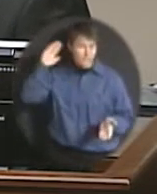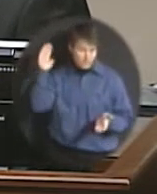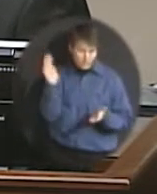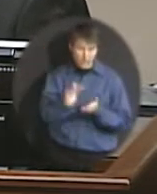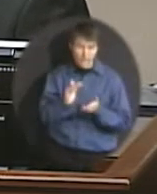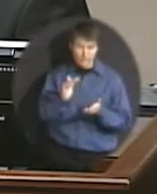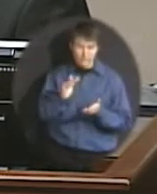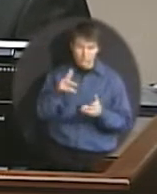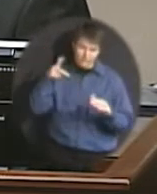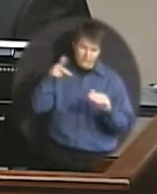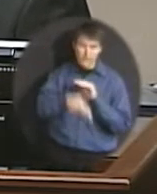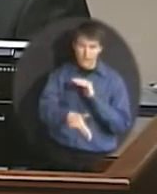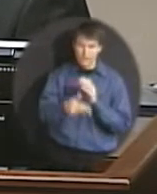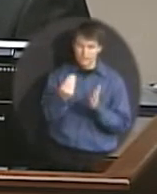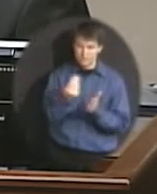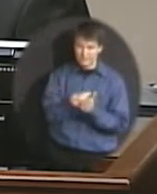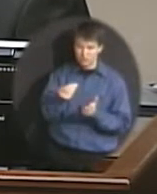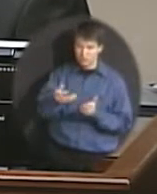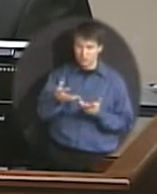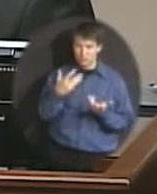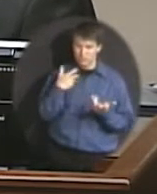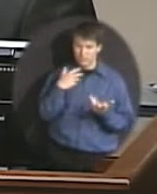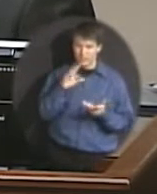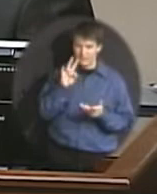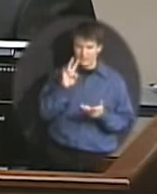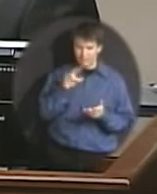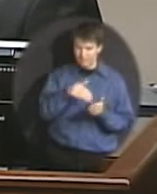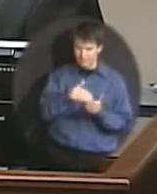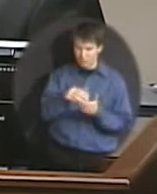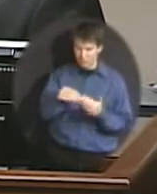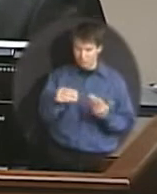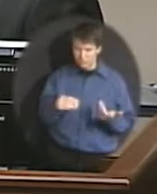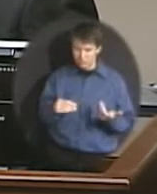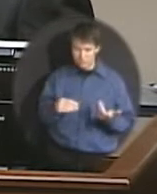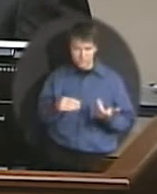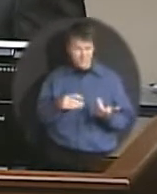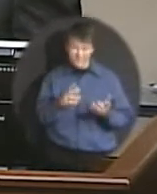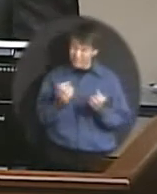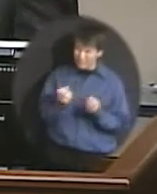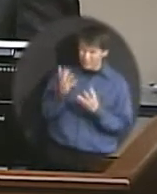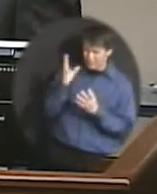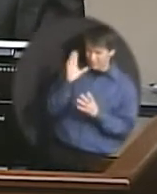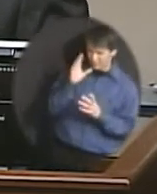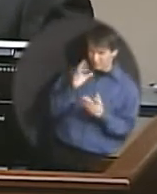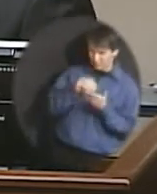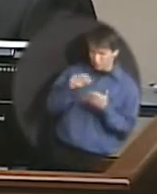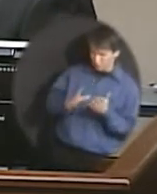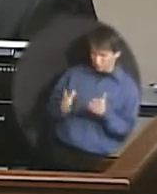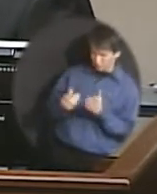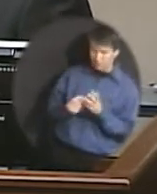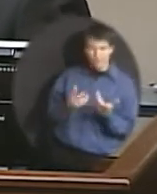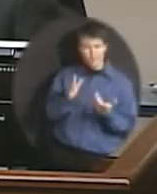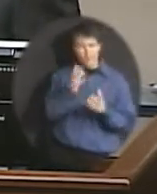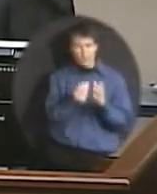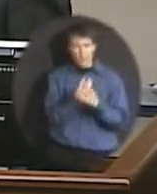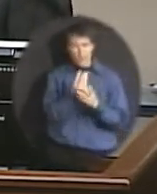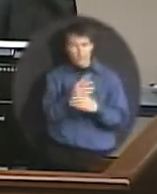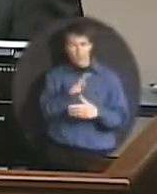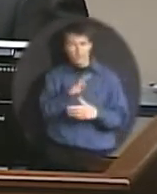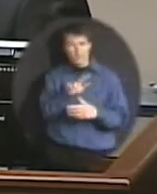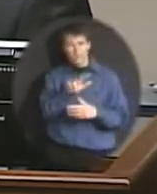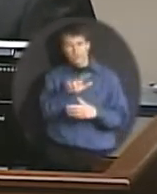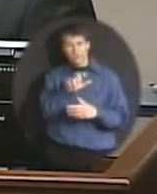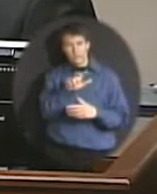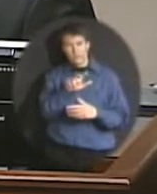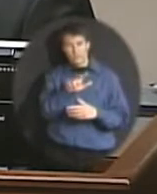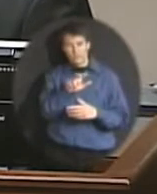many new students do you anticipate we'll have in the next 4 years? In the next 4 years, we're growing about 350 to 400 a year.